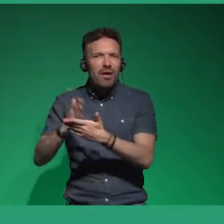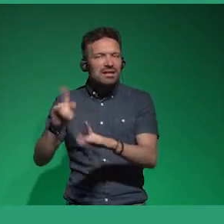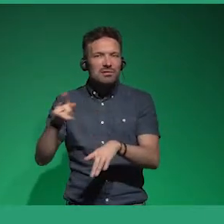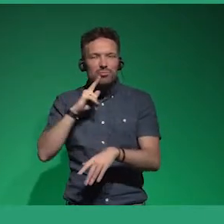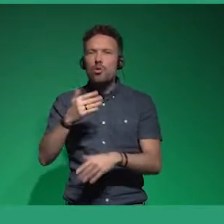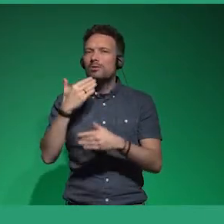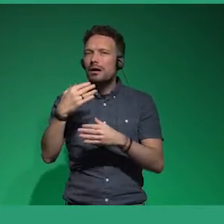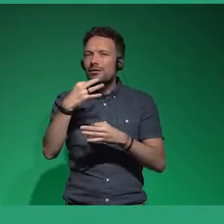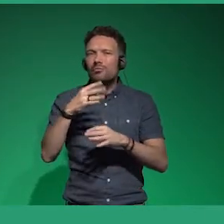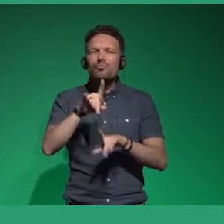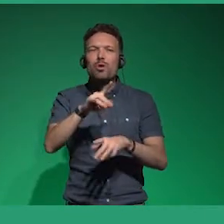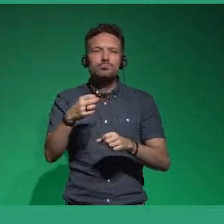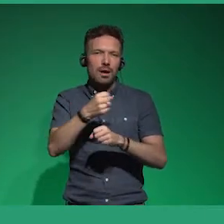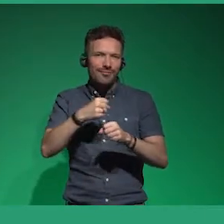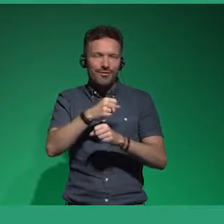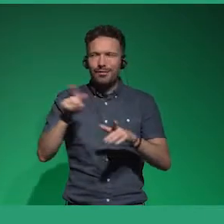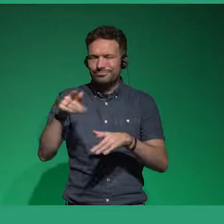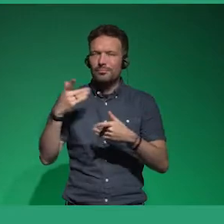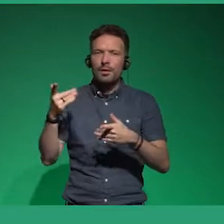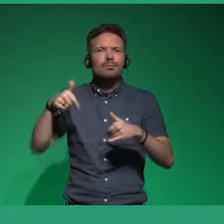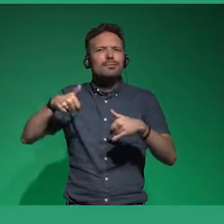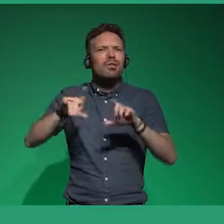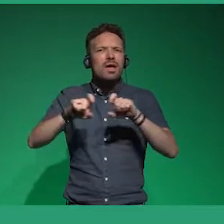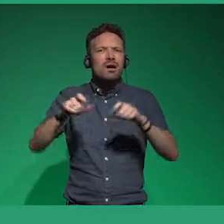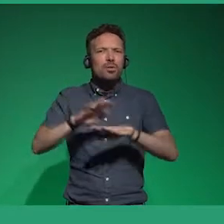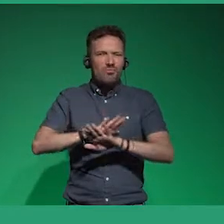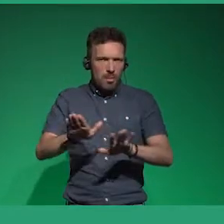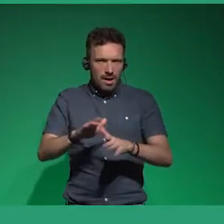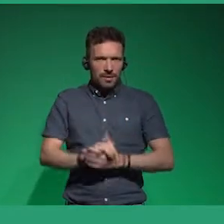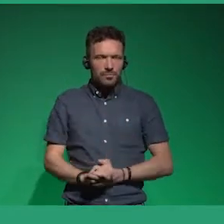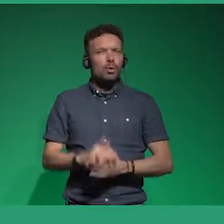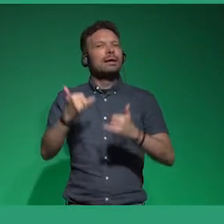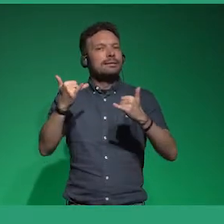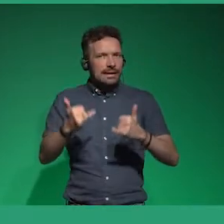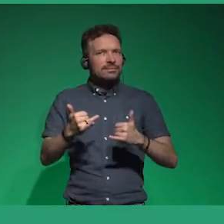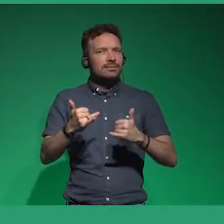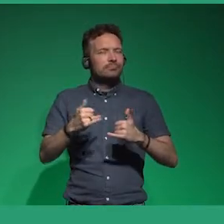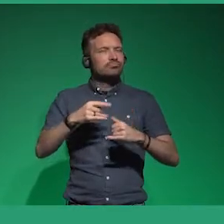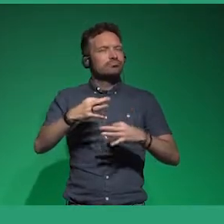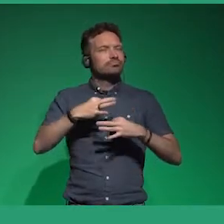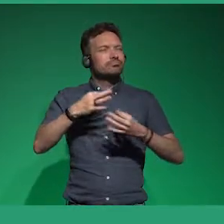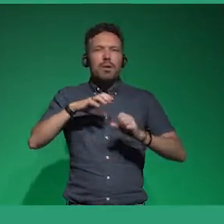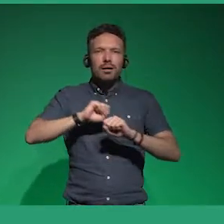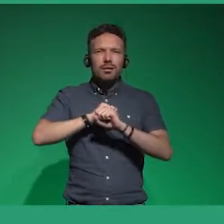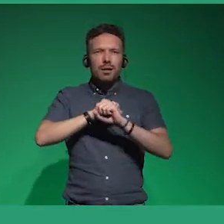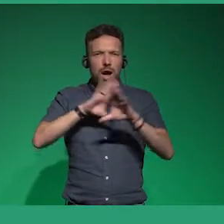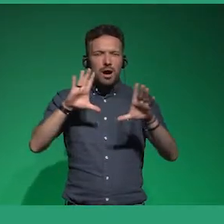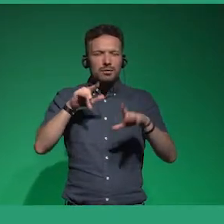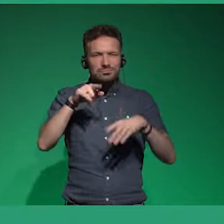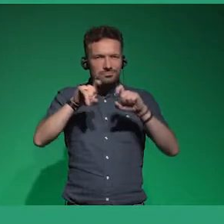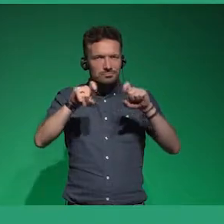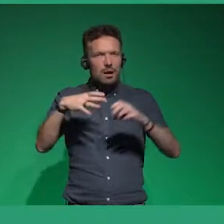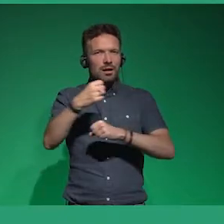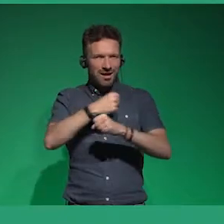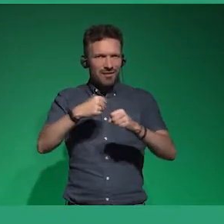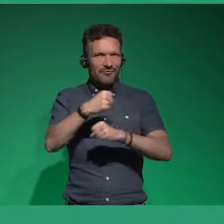after we know that we have this like coffee plantation beside behind like big